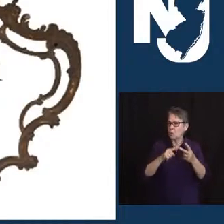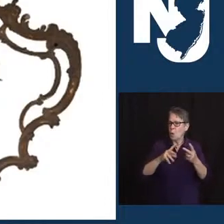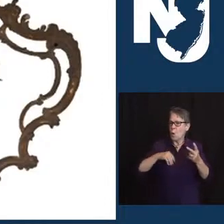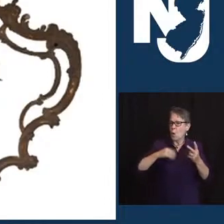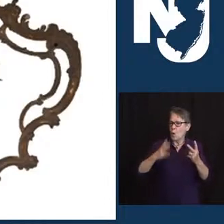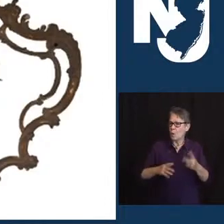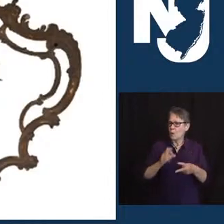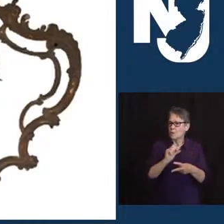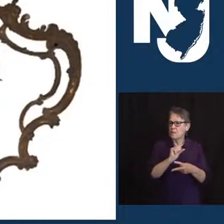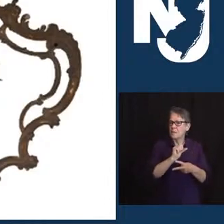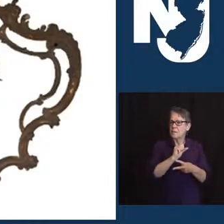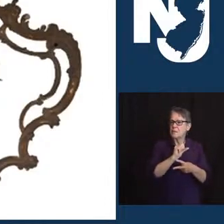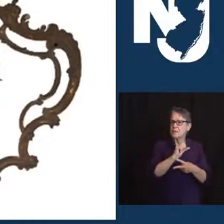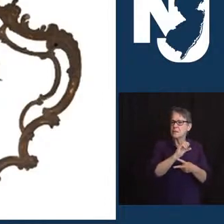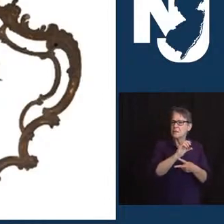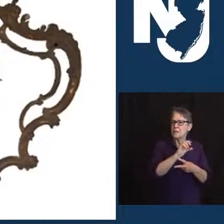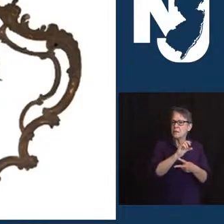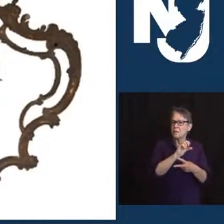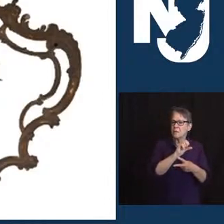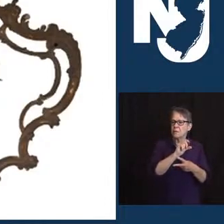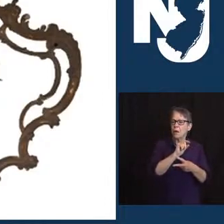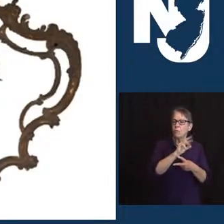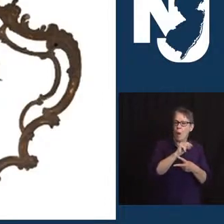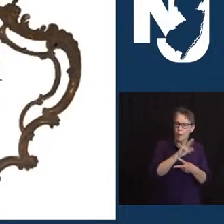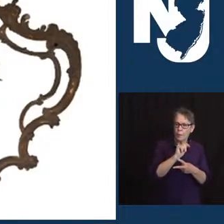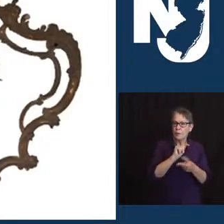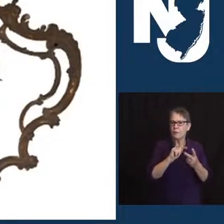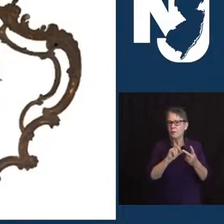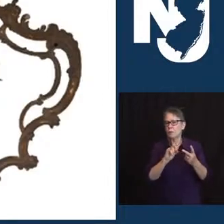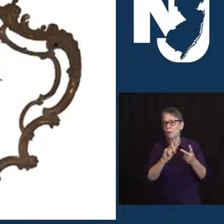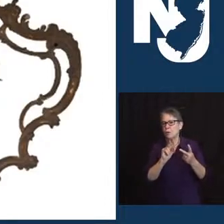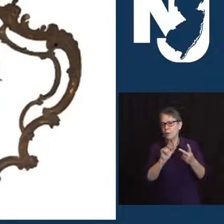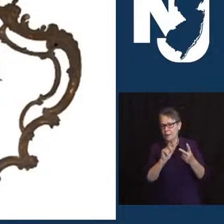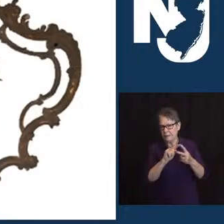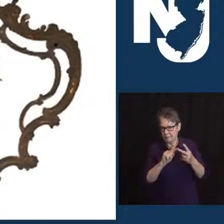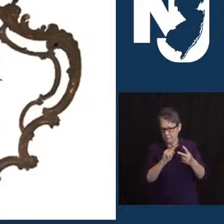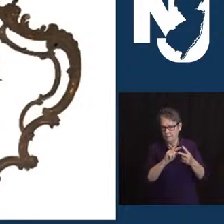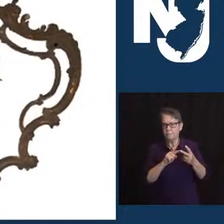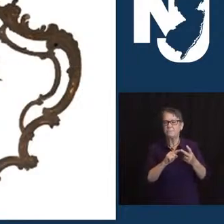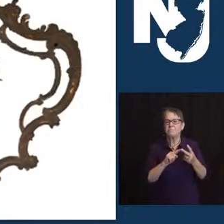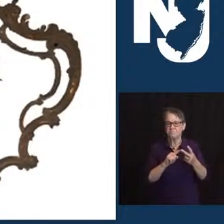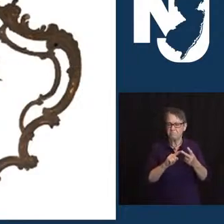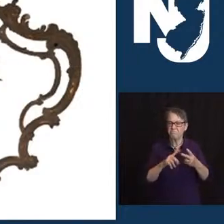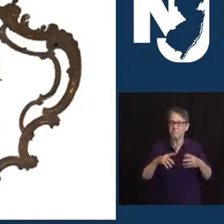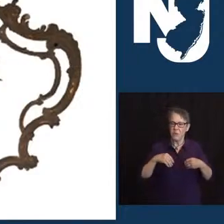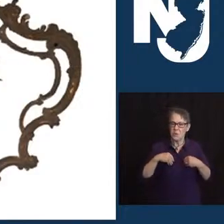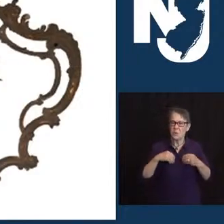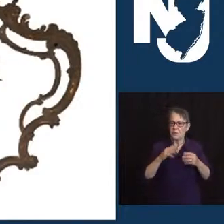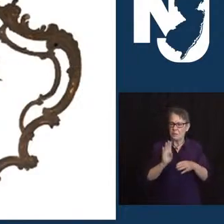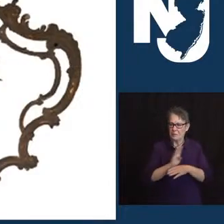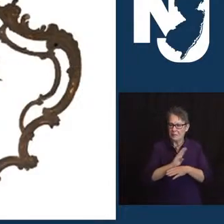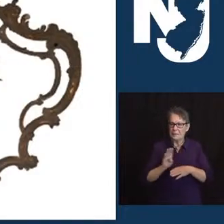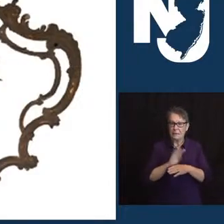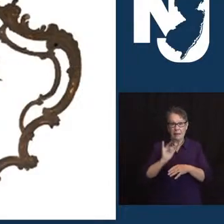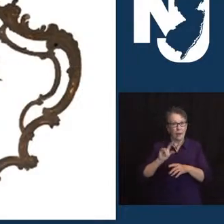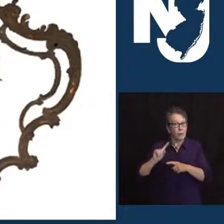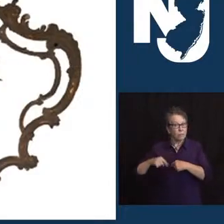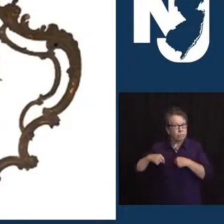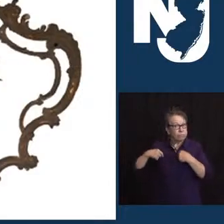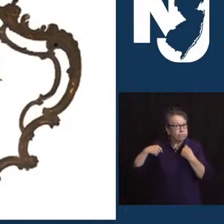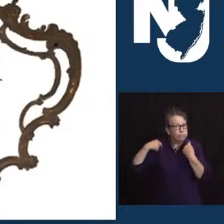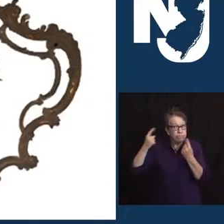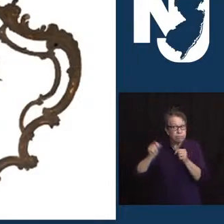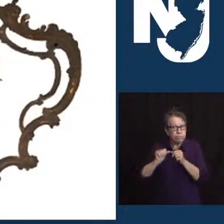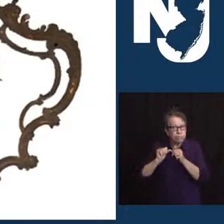doors in historic Sea Captain's House back in 1987. Next year, they'll be celebrating the 35th anniversary of being in